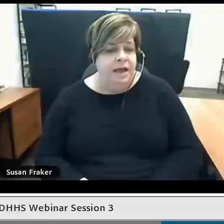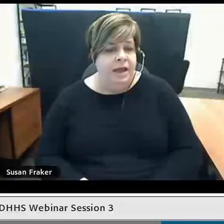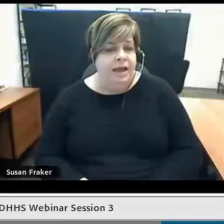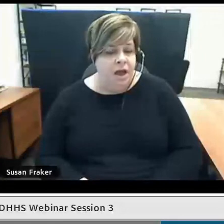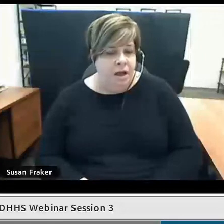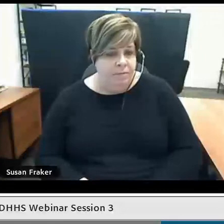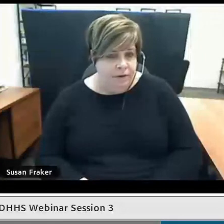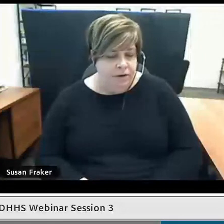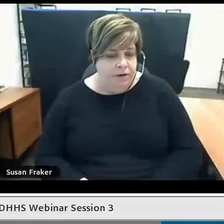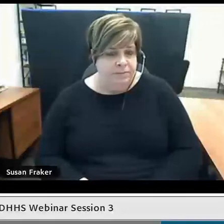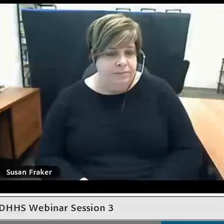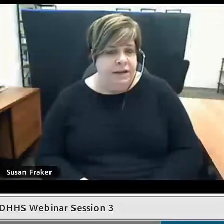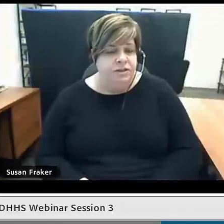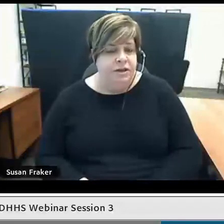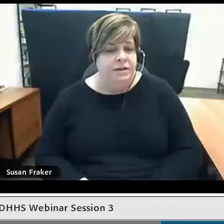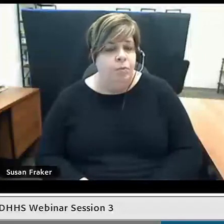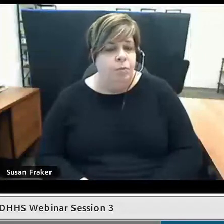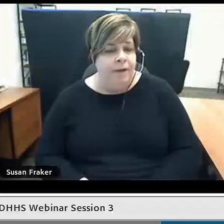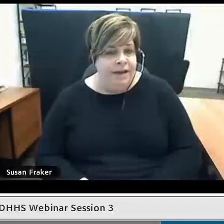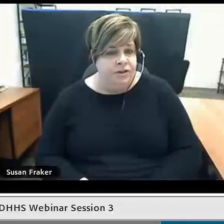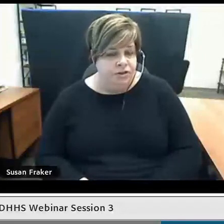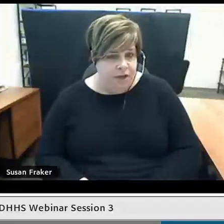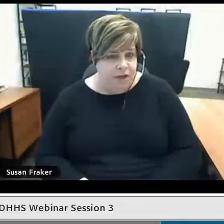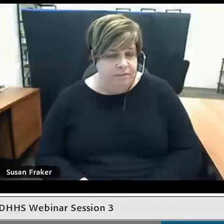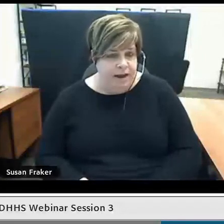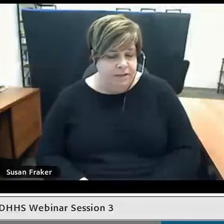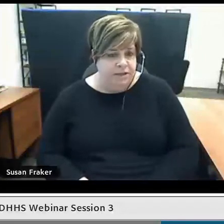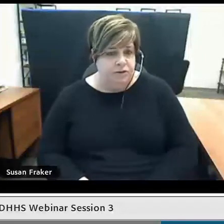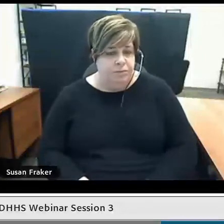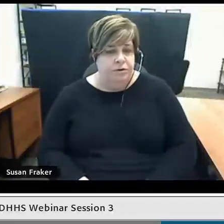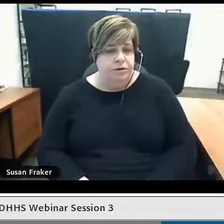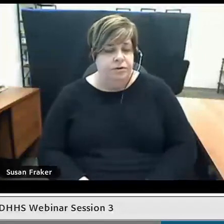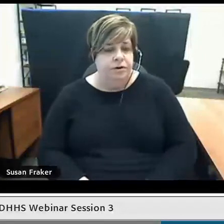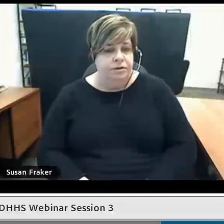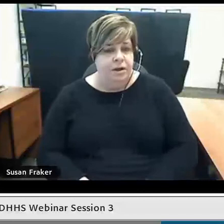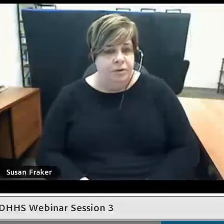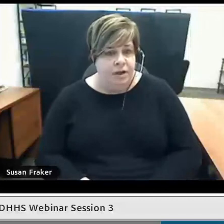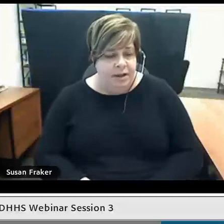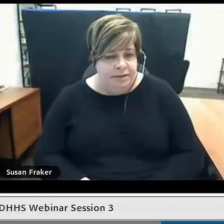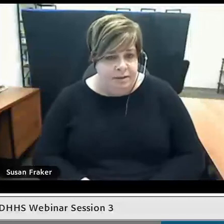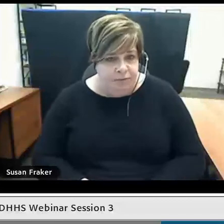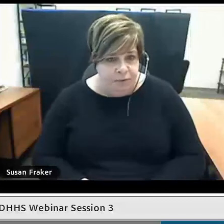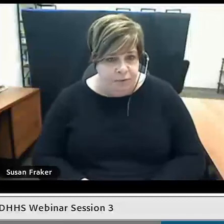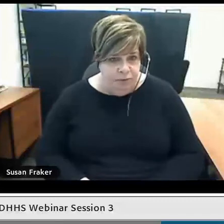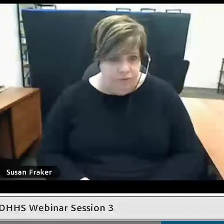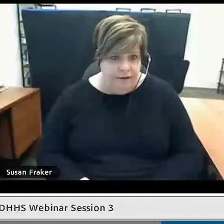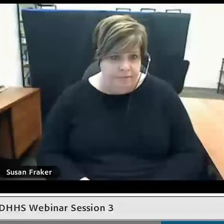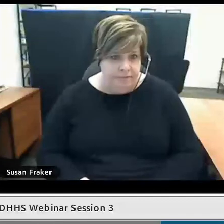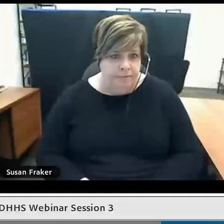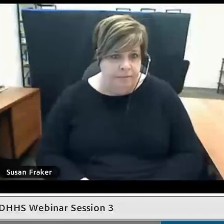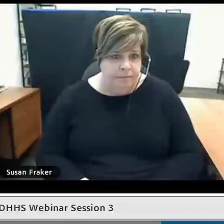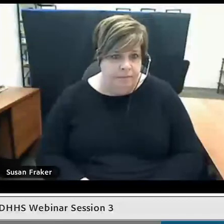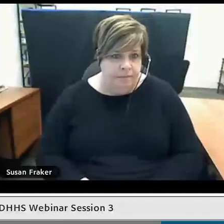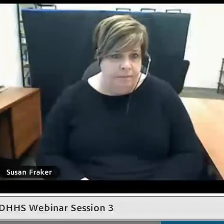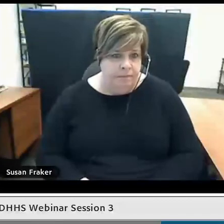needed to help catch up in your explanation and pace yourself to match the interpreter so they're done with the concept before you move